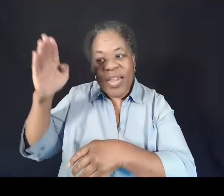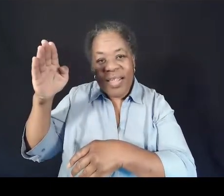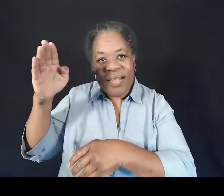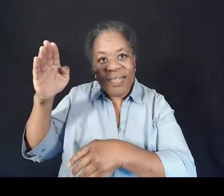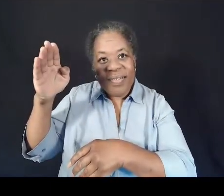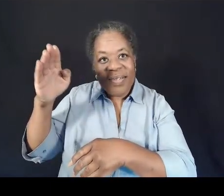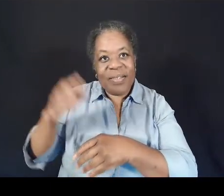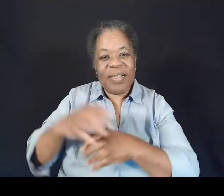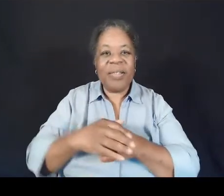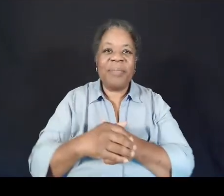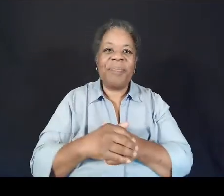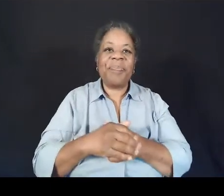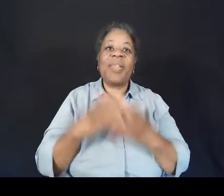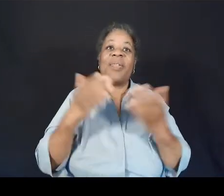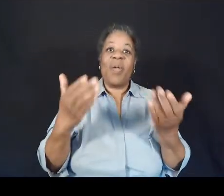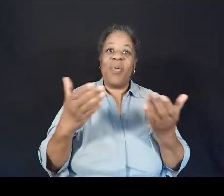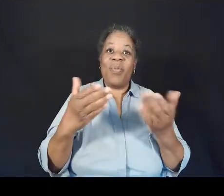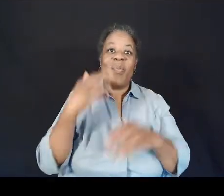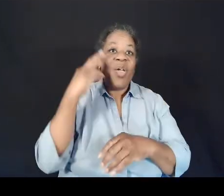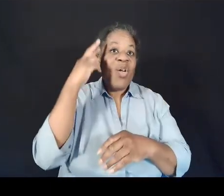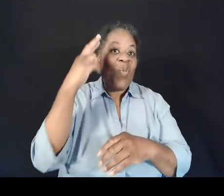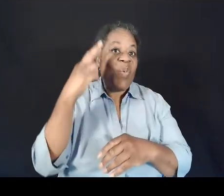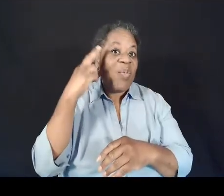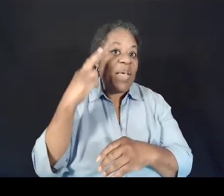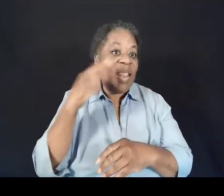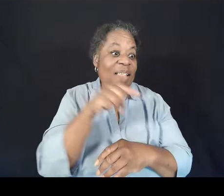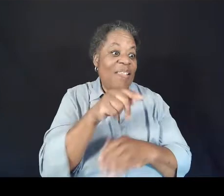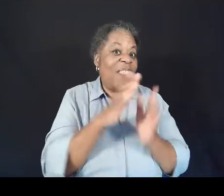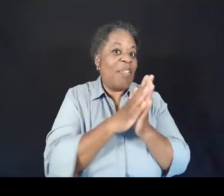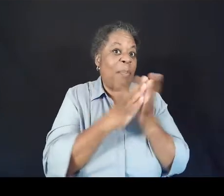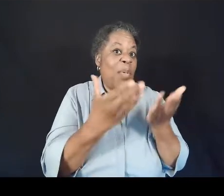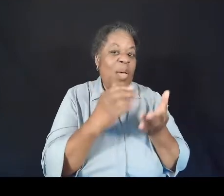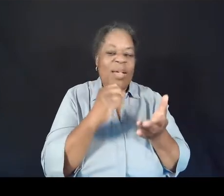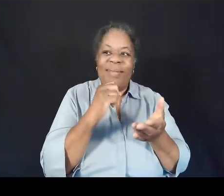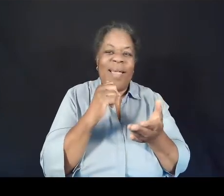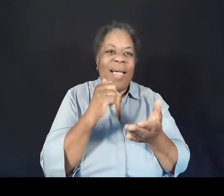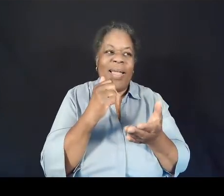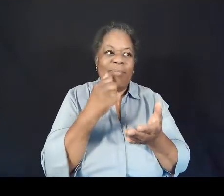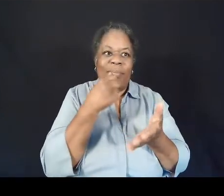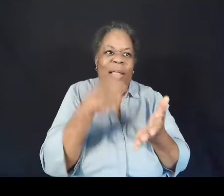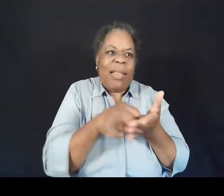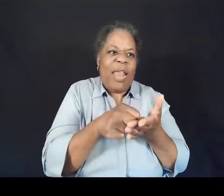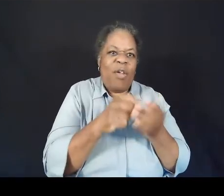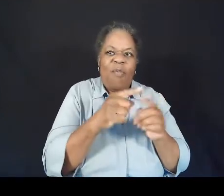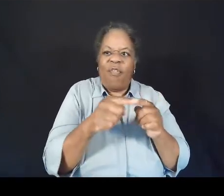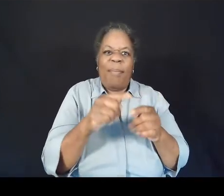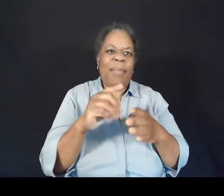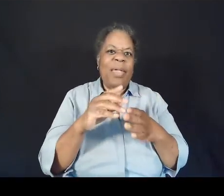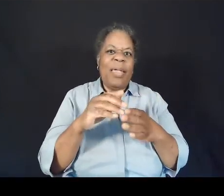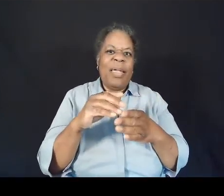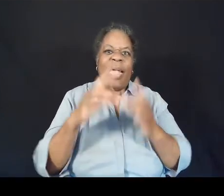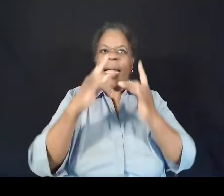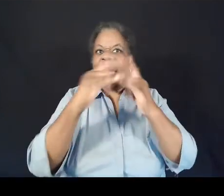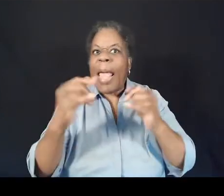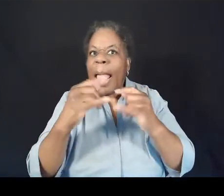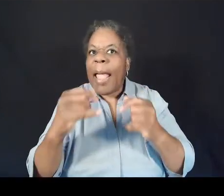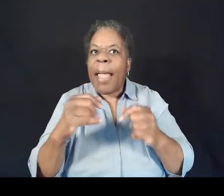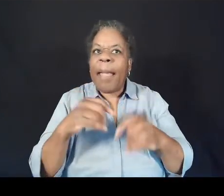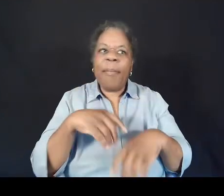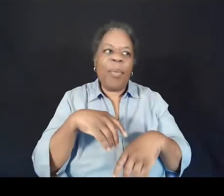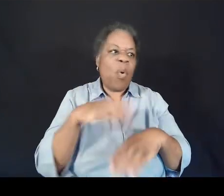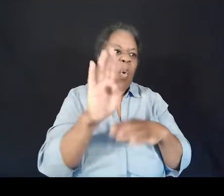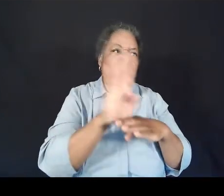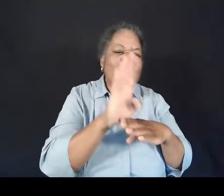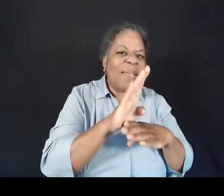So from the get-go, we realize this isn't a letter from camp or a piece of business correspondence. It's a pastoral